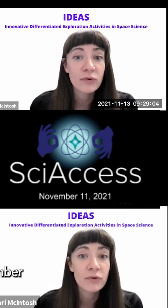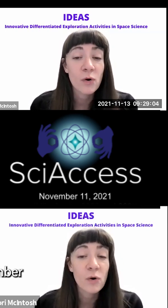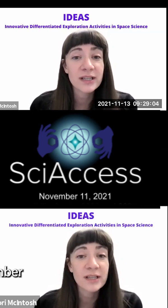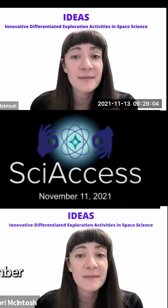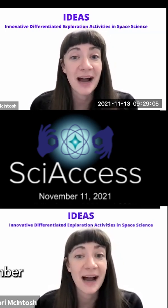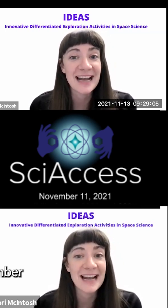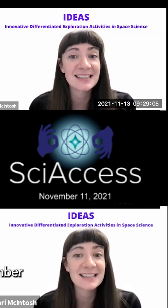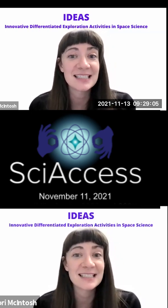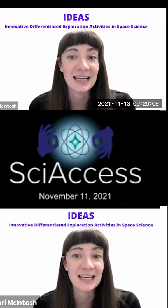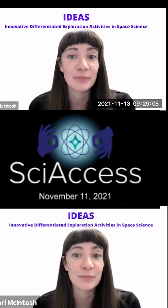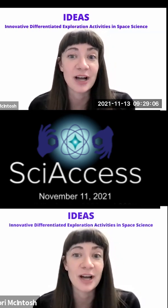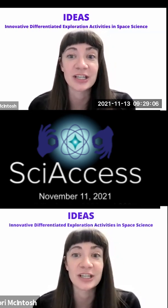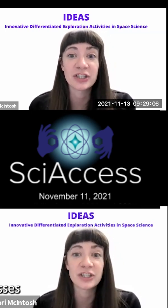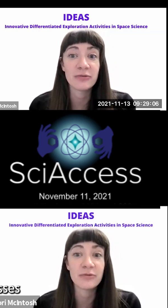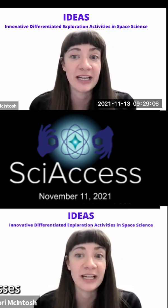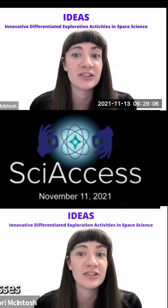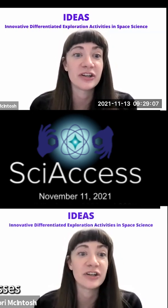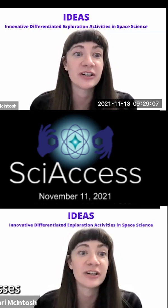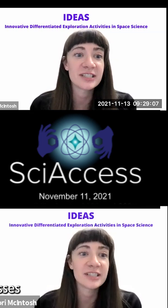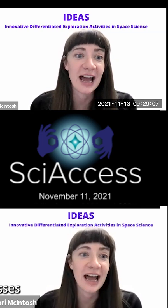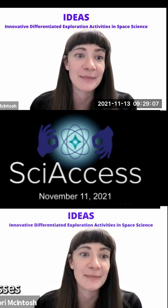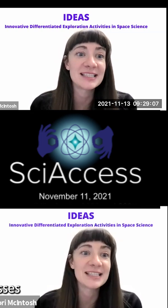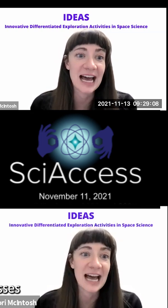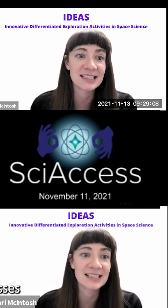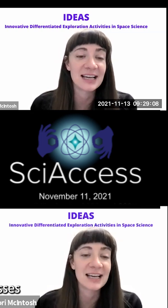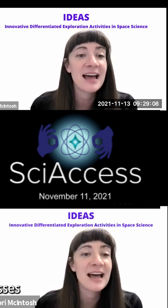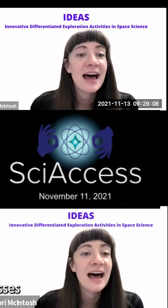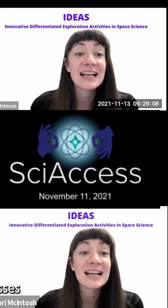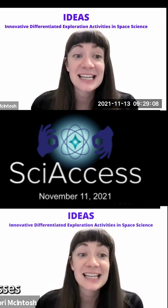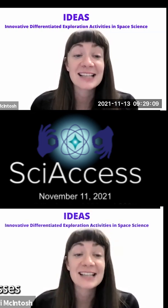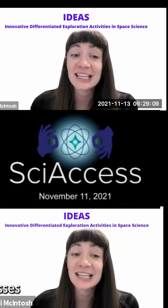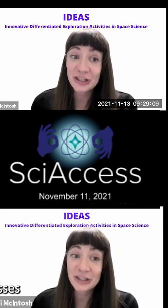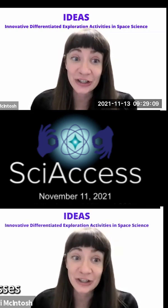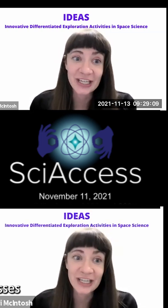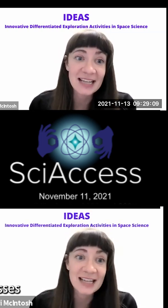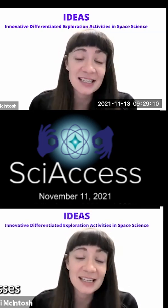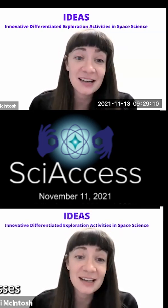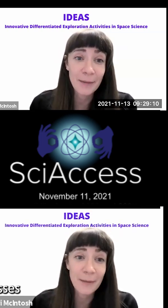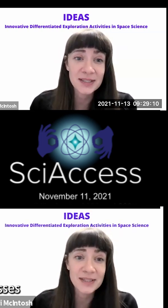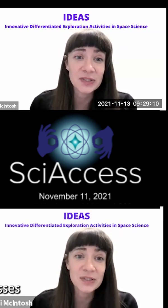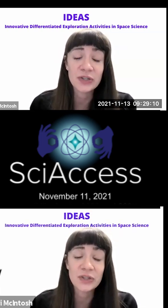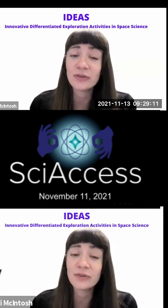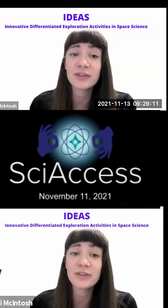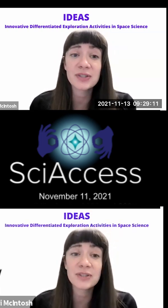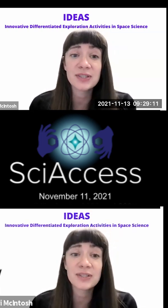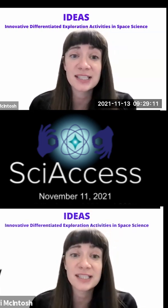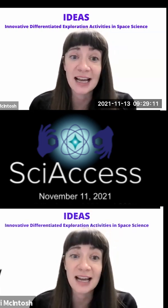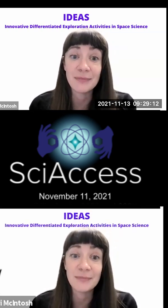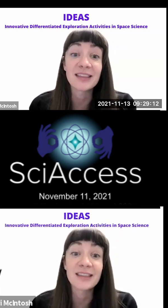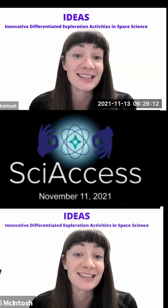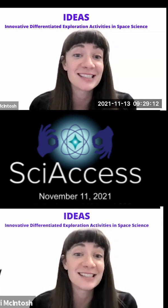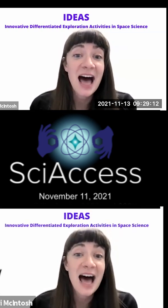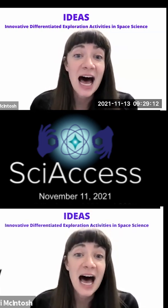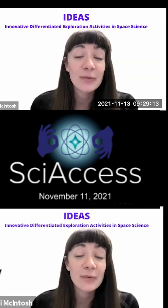Royle recorded the My NASA data project she created during her time as a NASA intern, as it encompasses universal